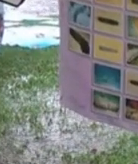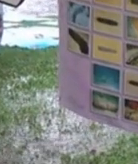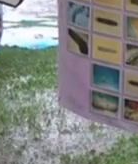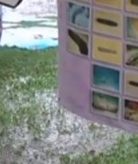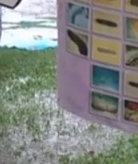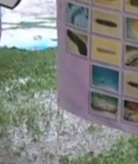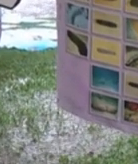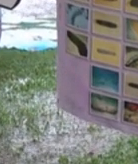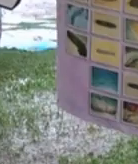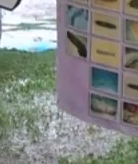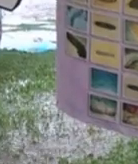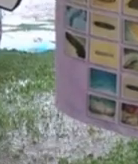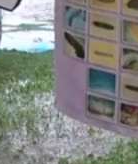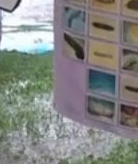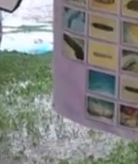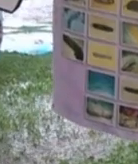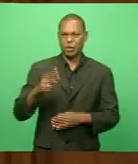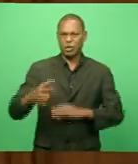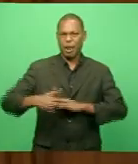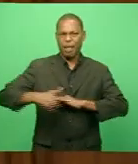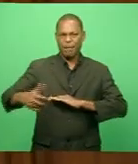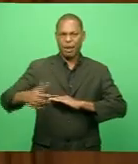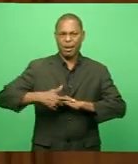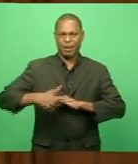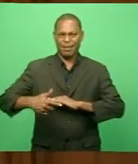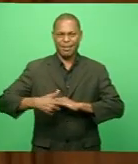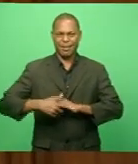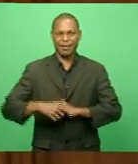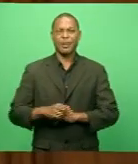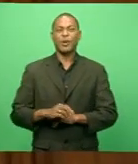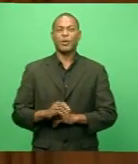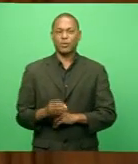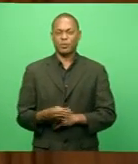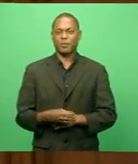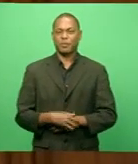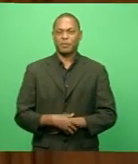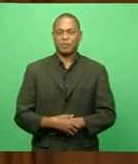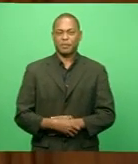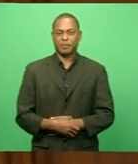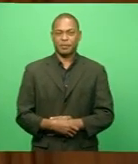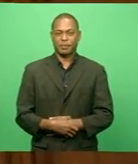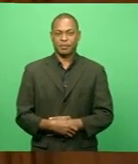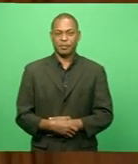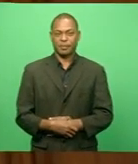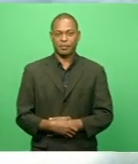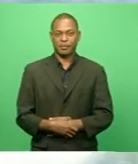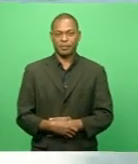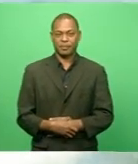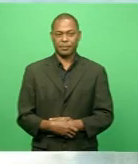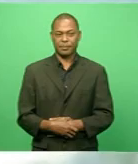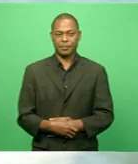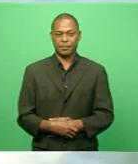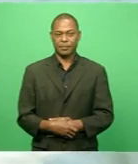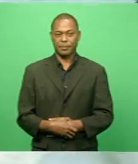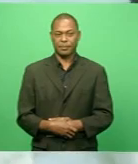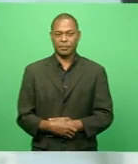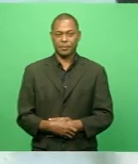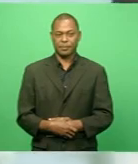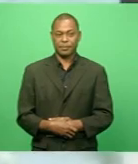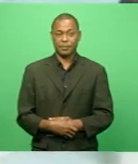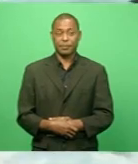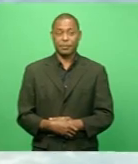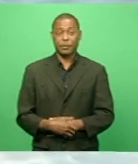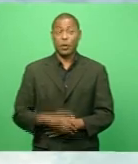a national level. The Fijian government values its development partners in our effort to balancing our desire to establish